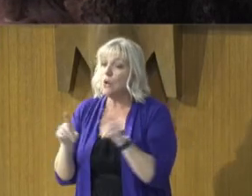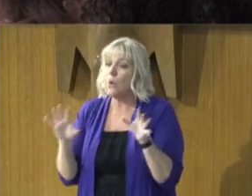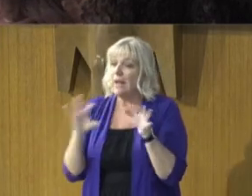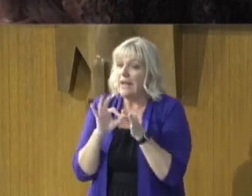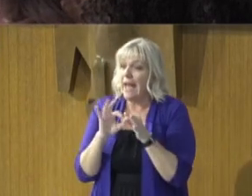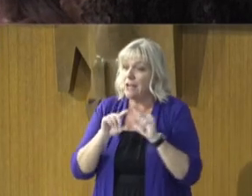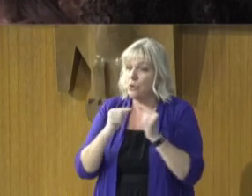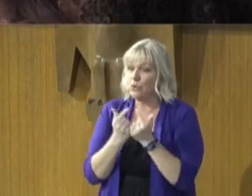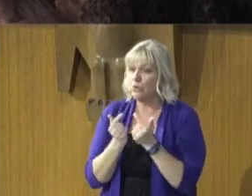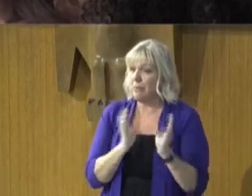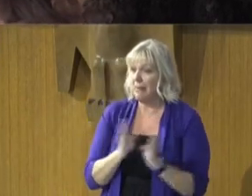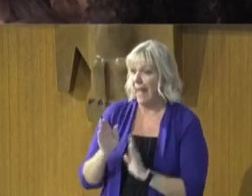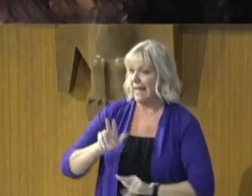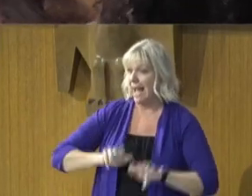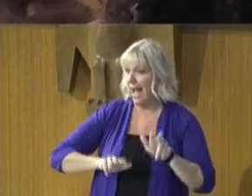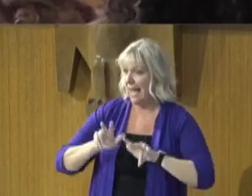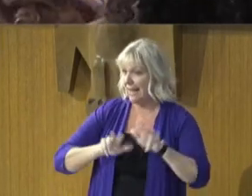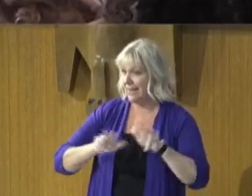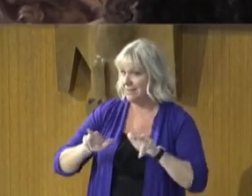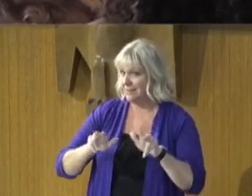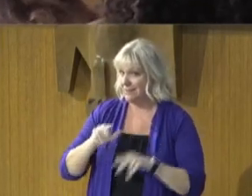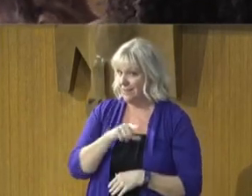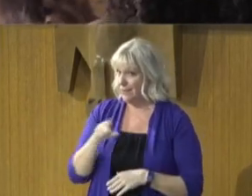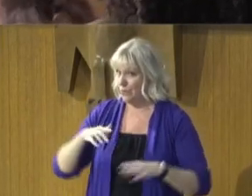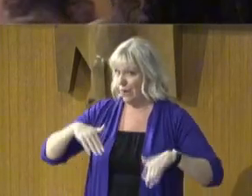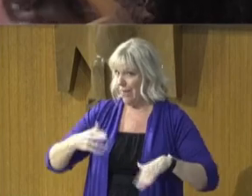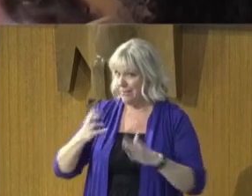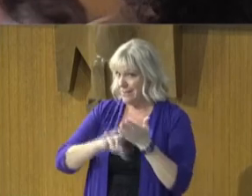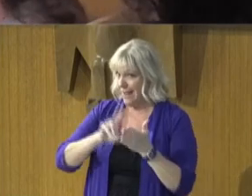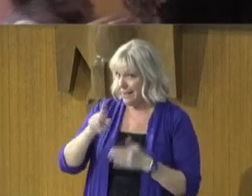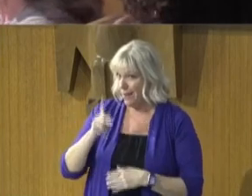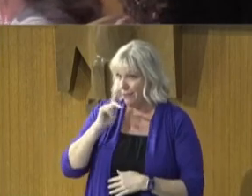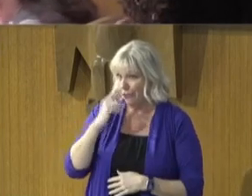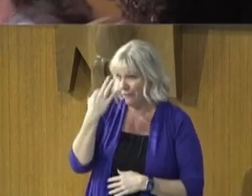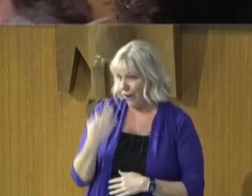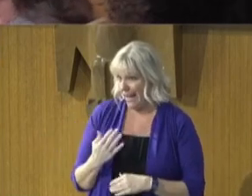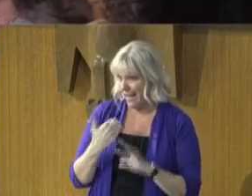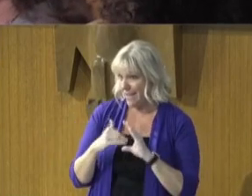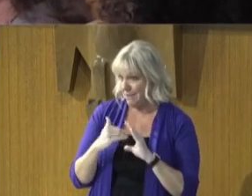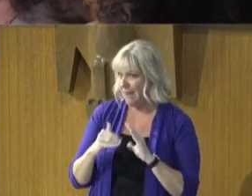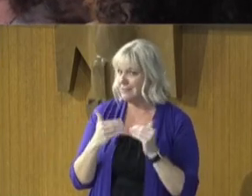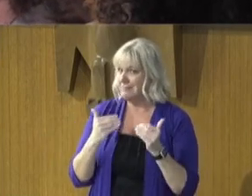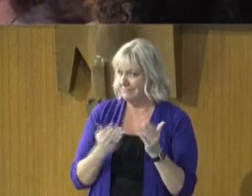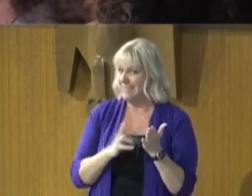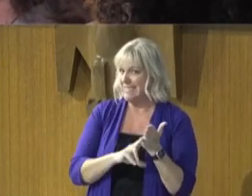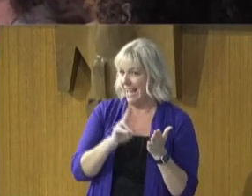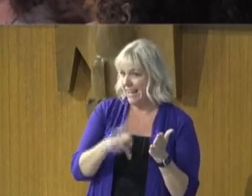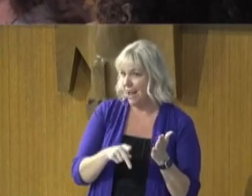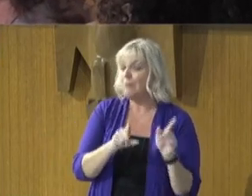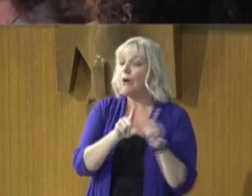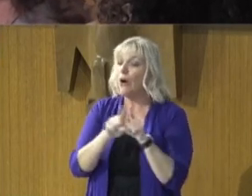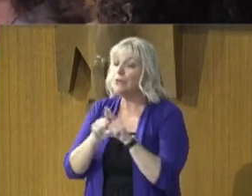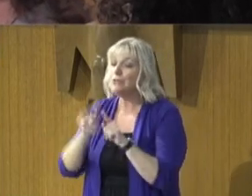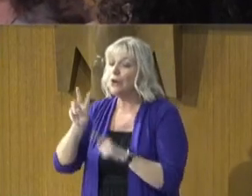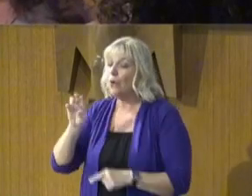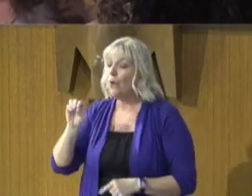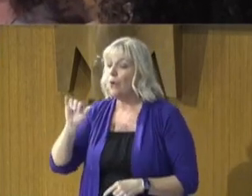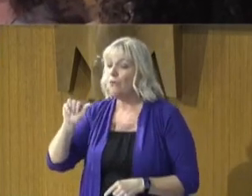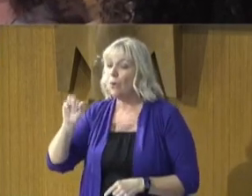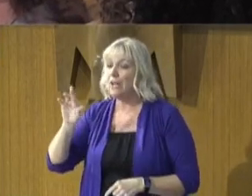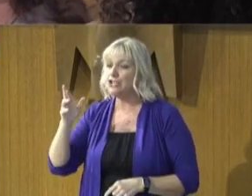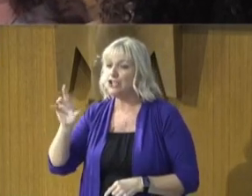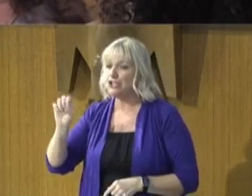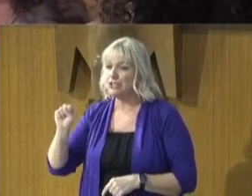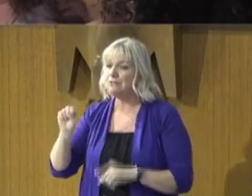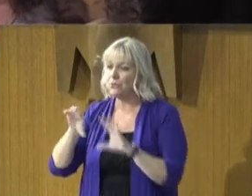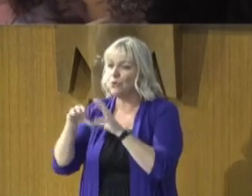hike. So if you're not signed up for our Friday emails, you want to get involved with that. And our Voyagers group has a potluck coming up. And this Friday, our